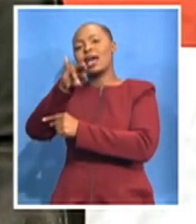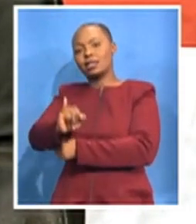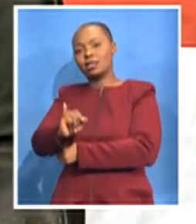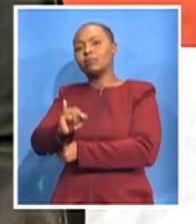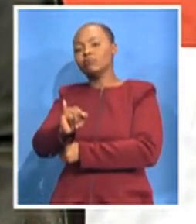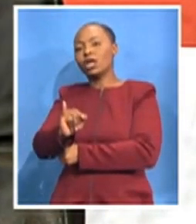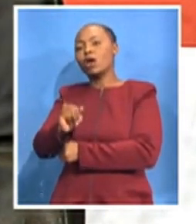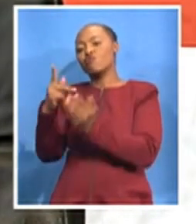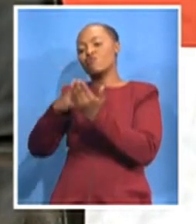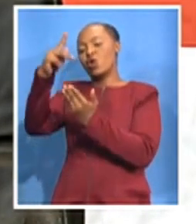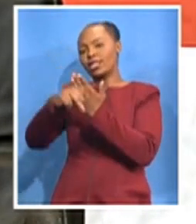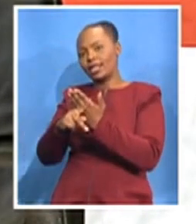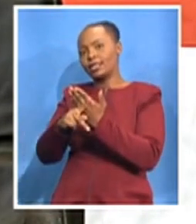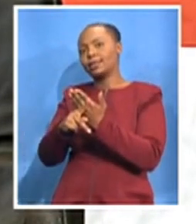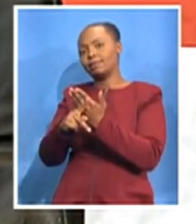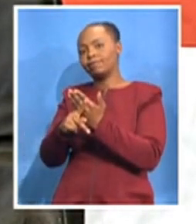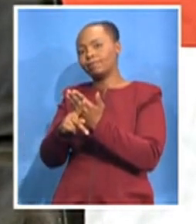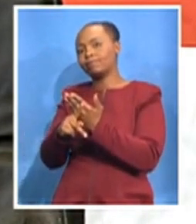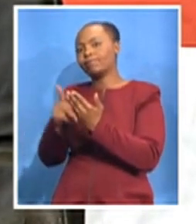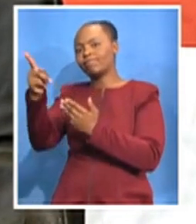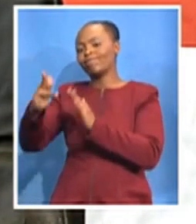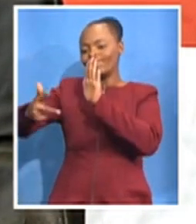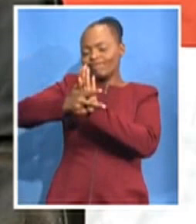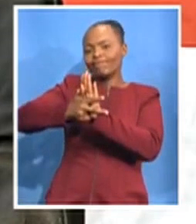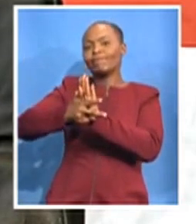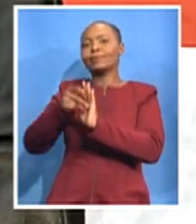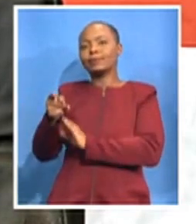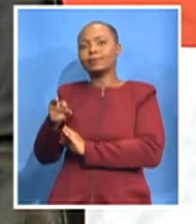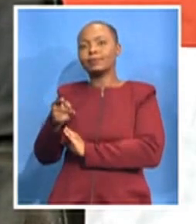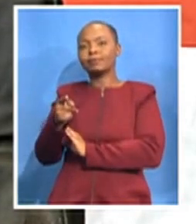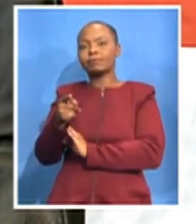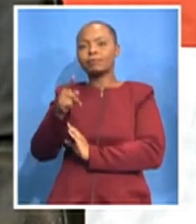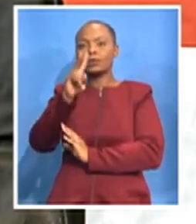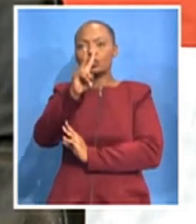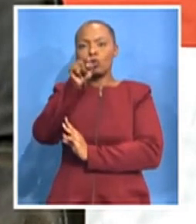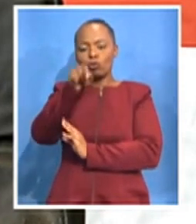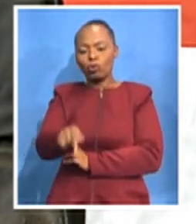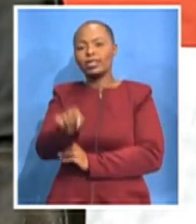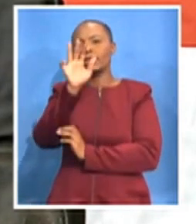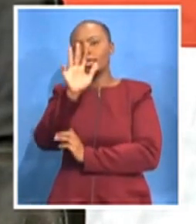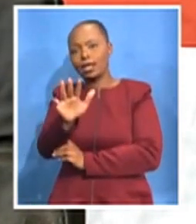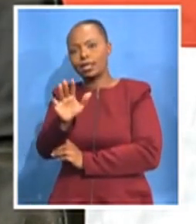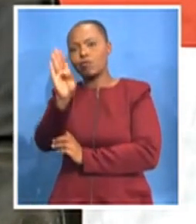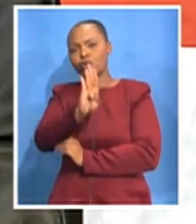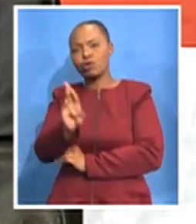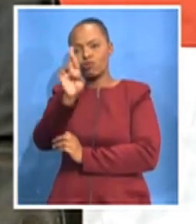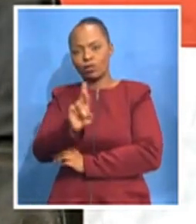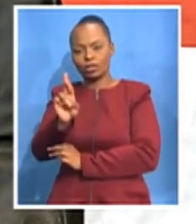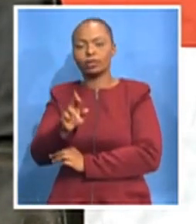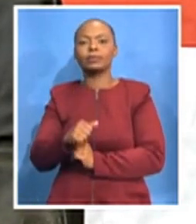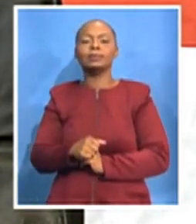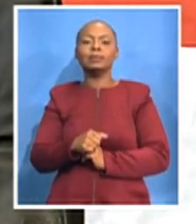including approved variations, was now 2.9 billion. So on the 18th of